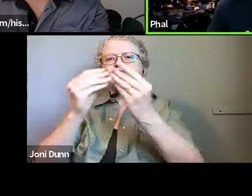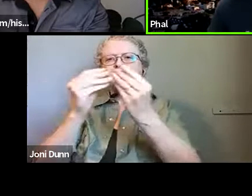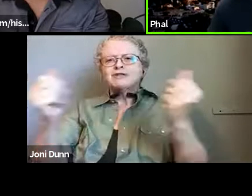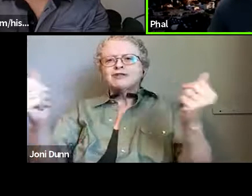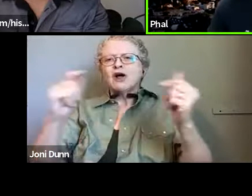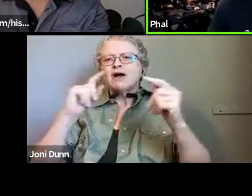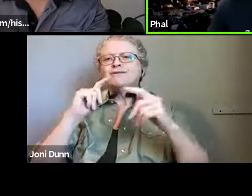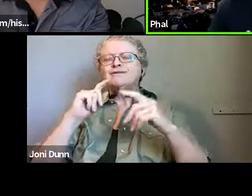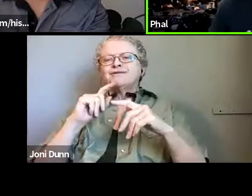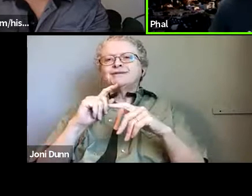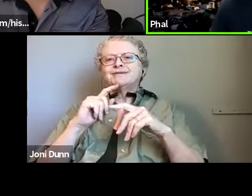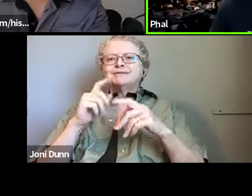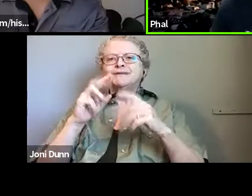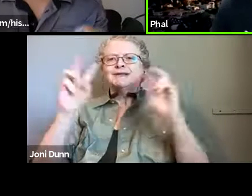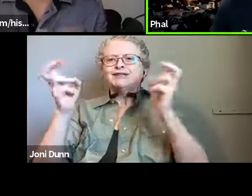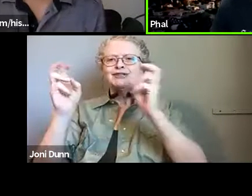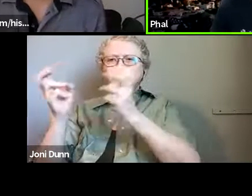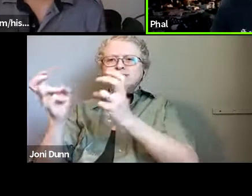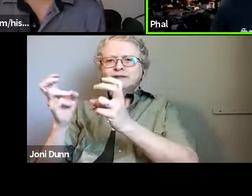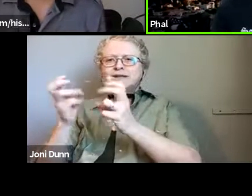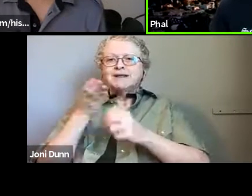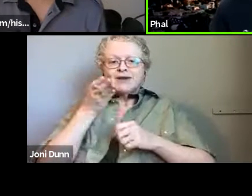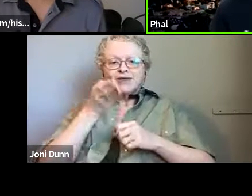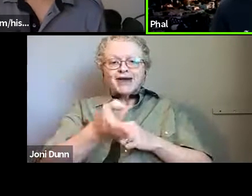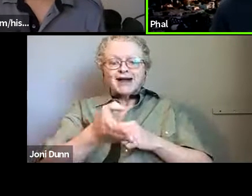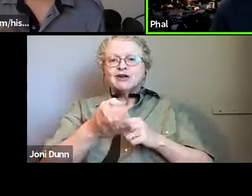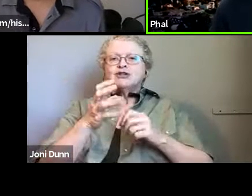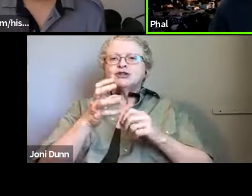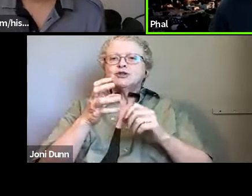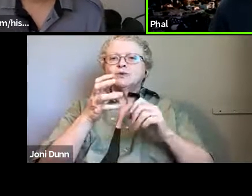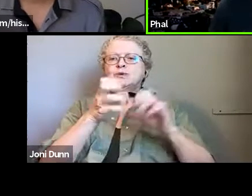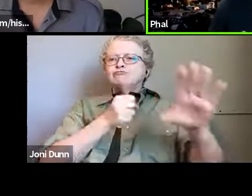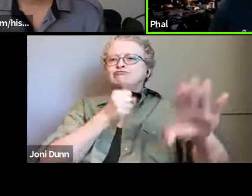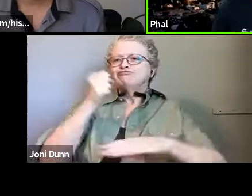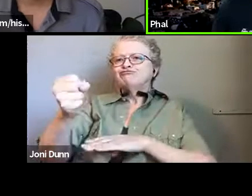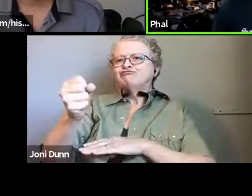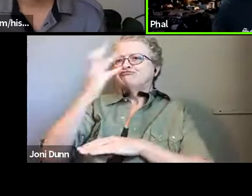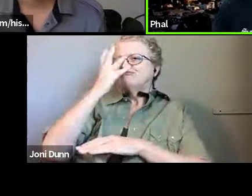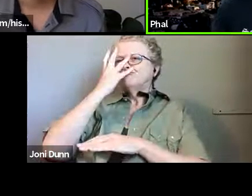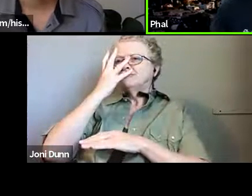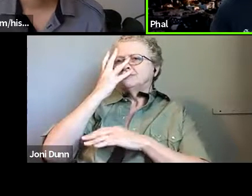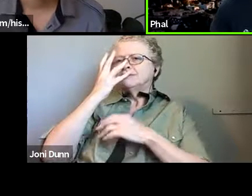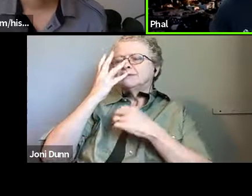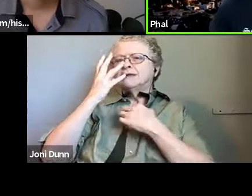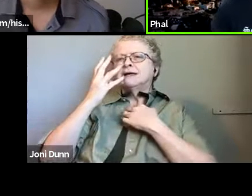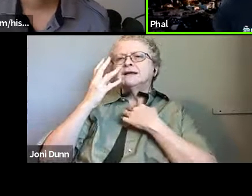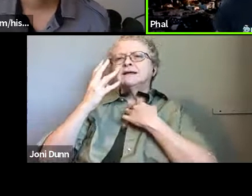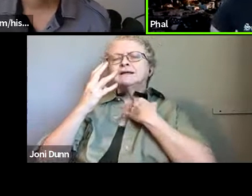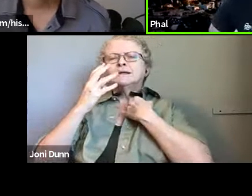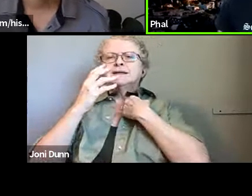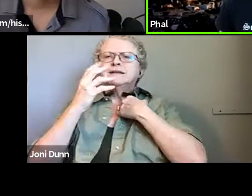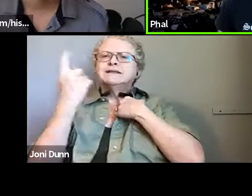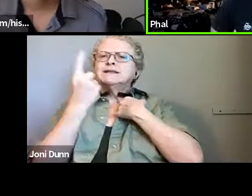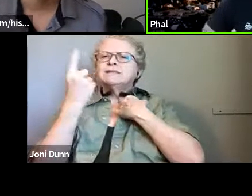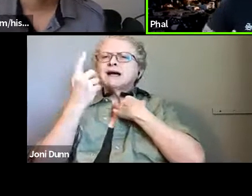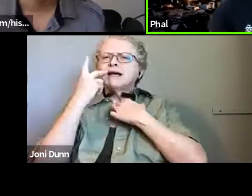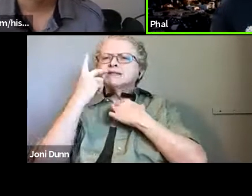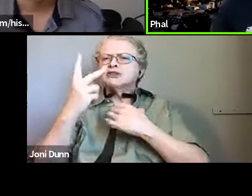to incarcerate people and keep them incarcerated. And the system, I want to ground us in this too. Something that I've seen in the system is